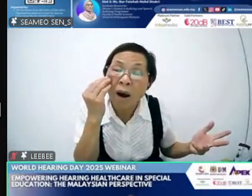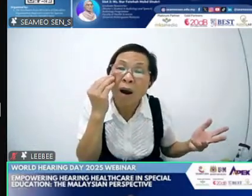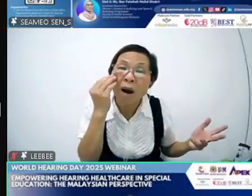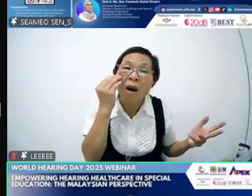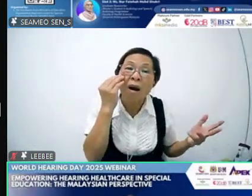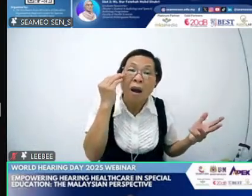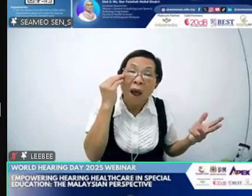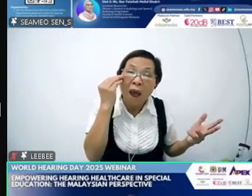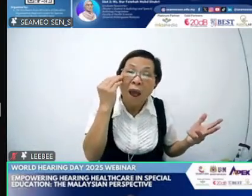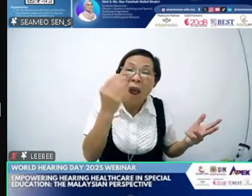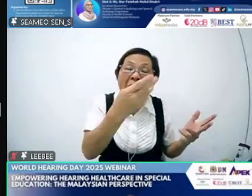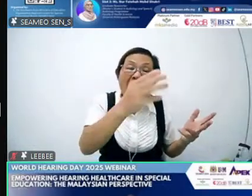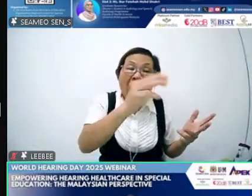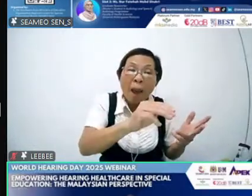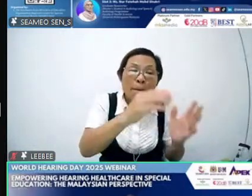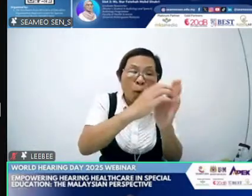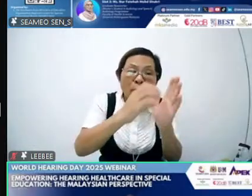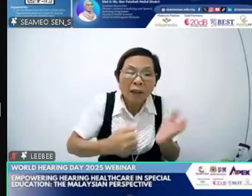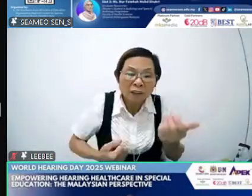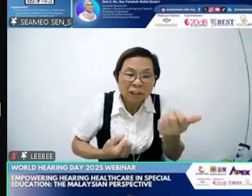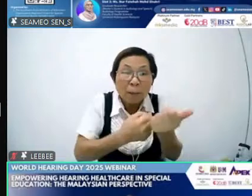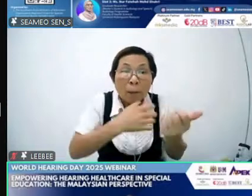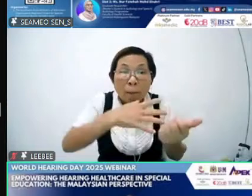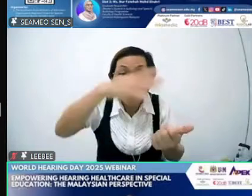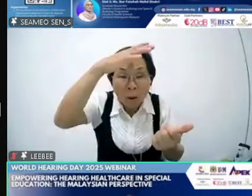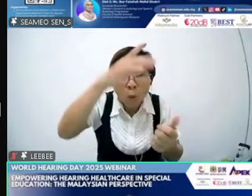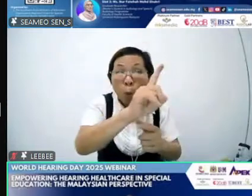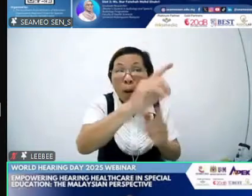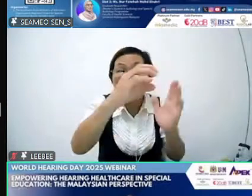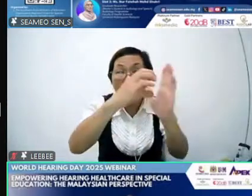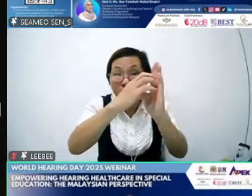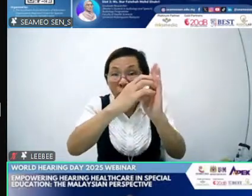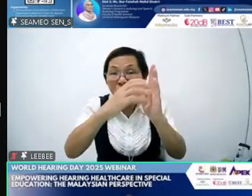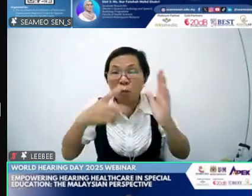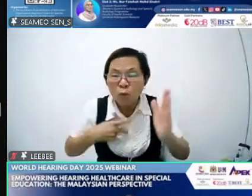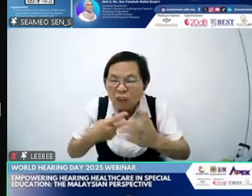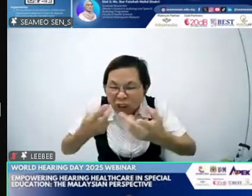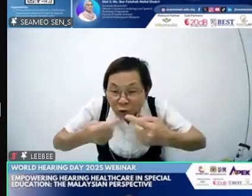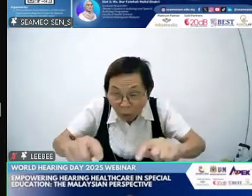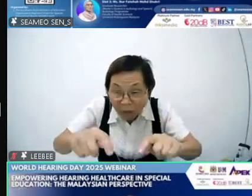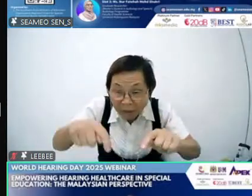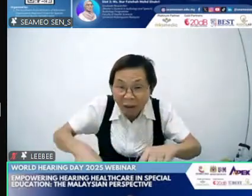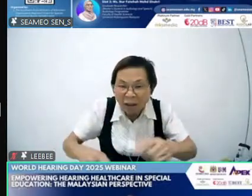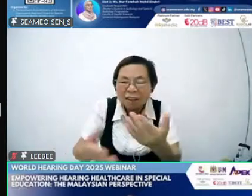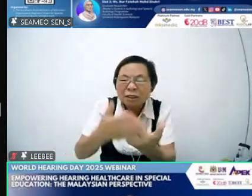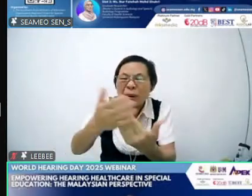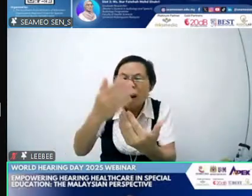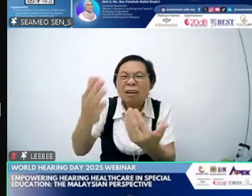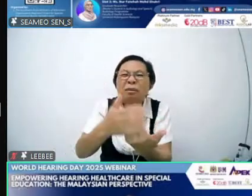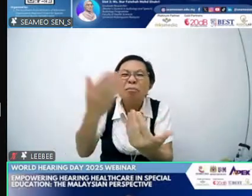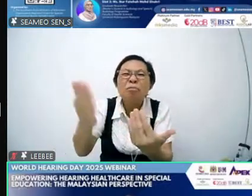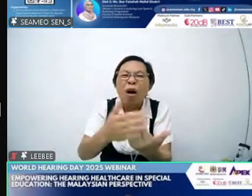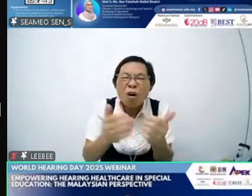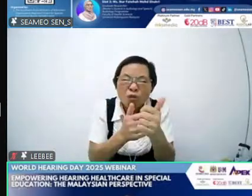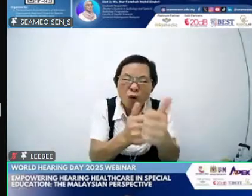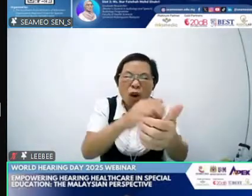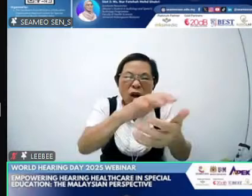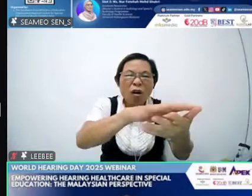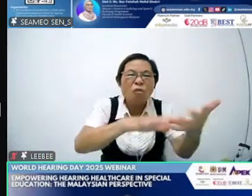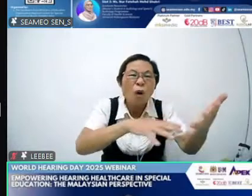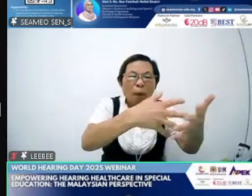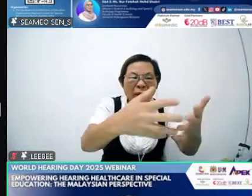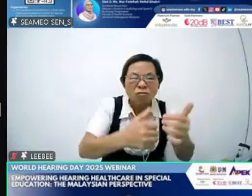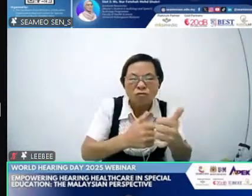parents? So one of the module biggest strength is its simple and easy to follow format. The